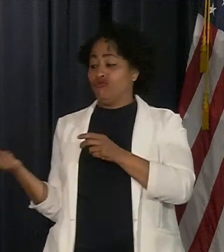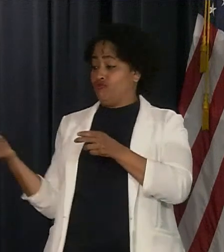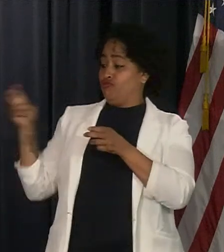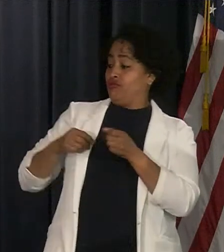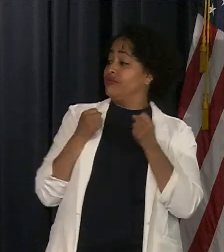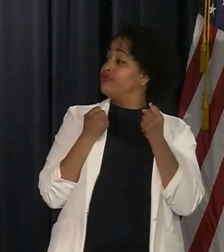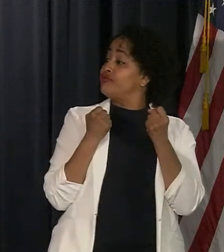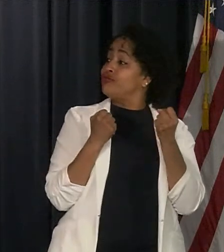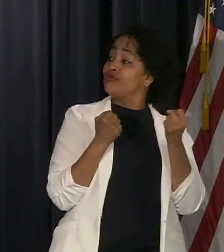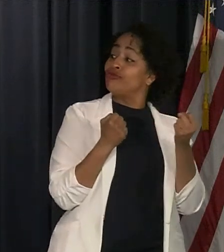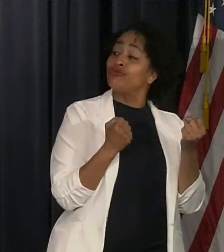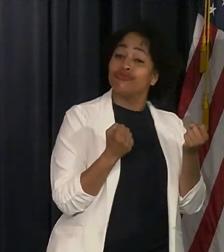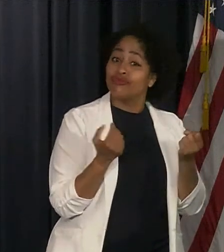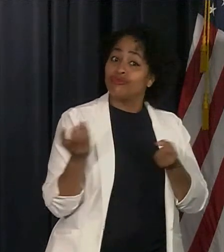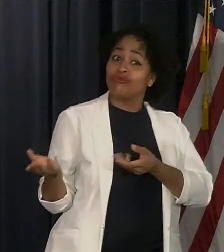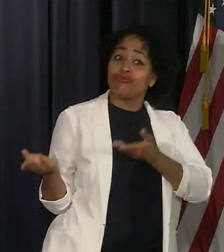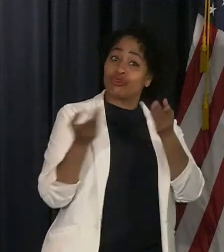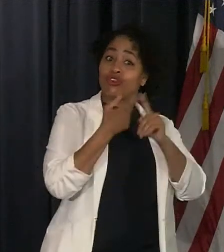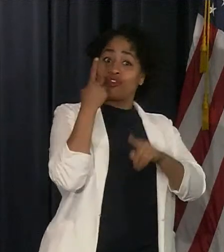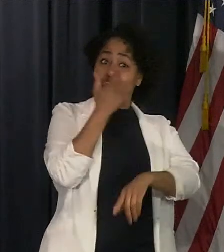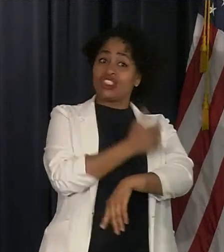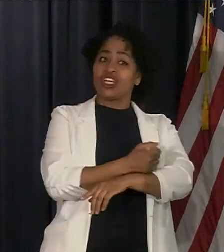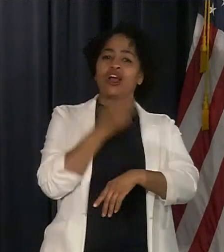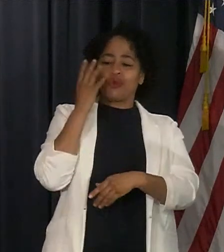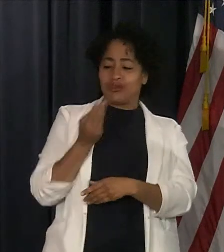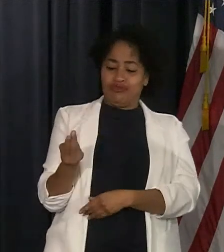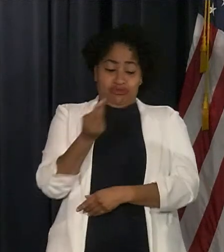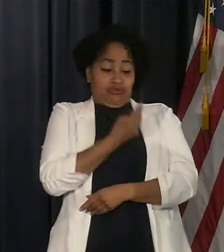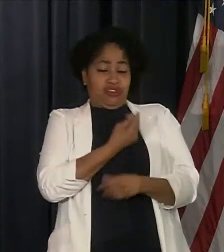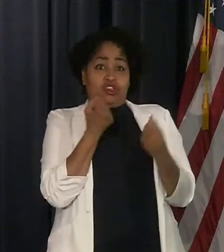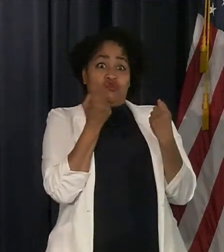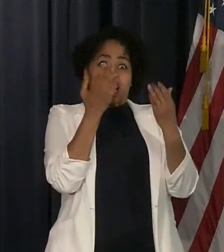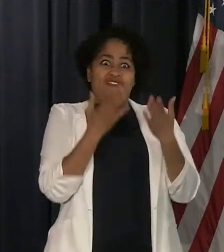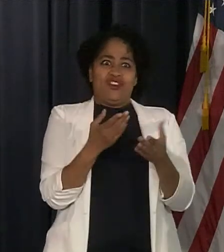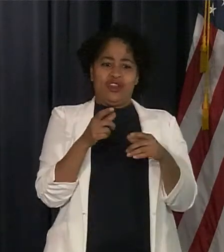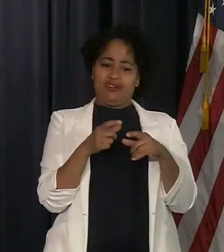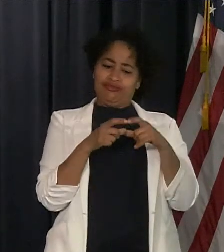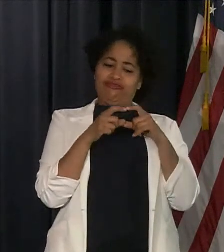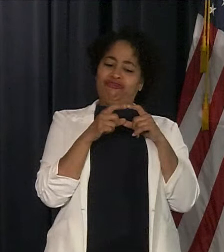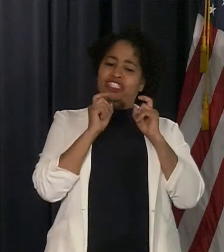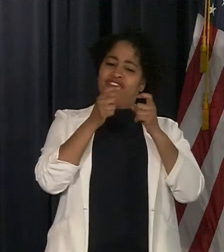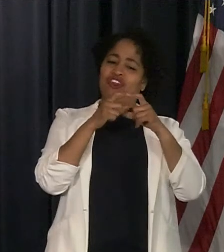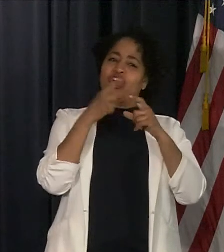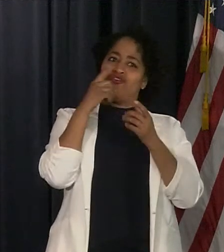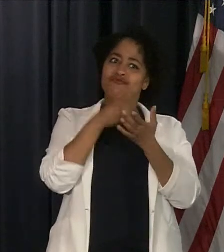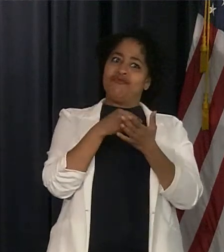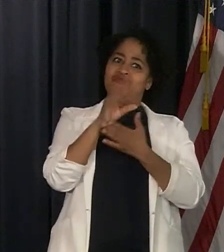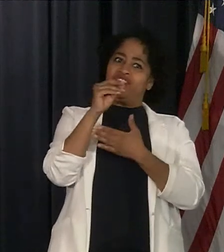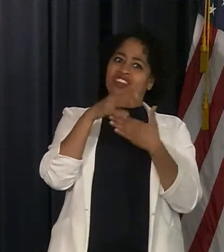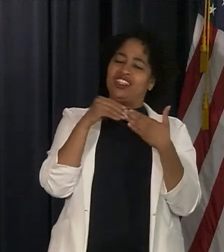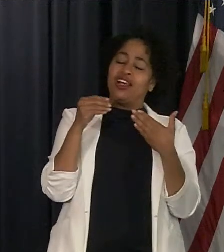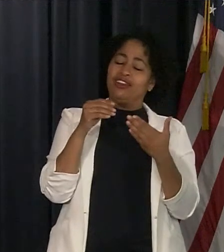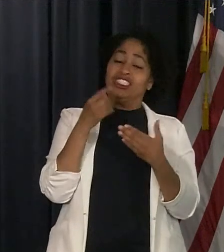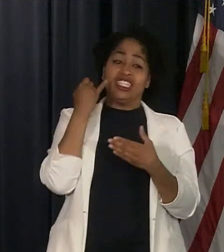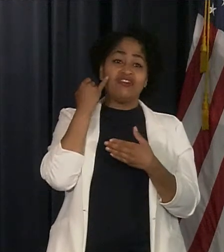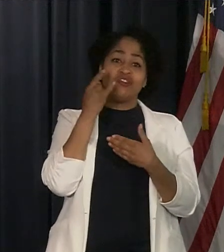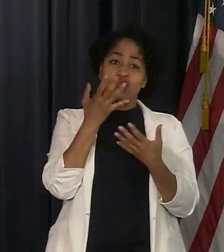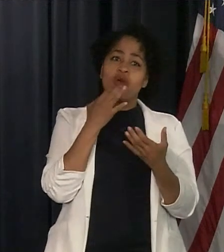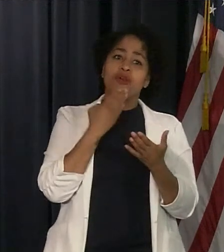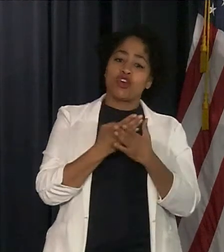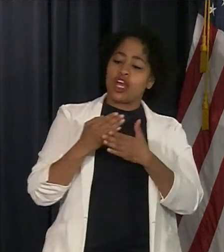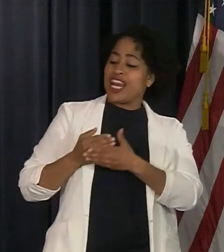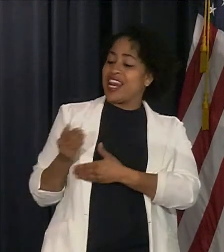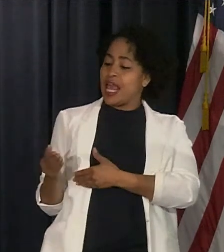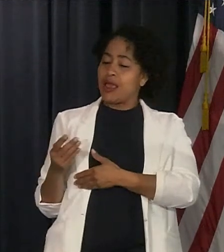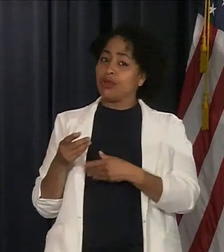gift card just like we did before. So if you have been a good neighbor and you want to take somebody in for a third shot, you still get